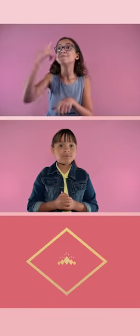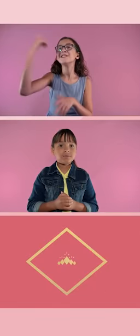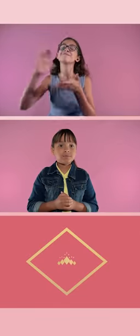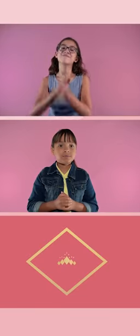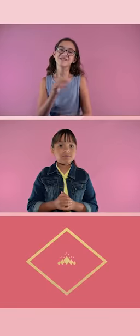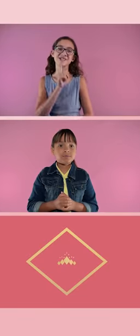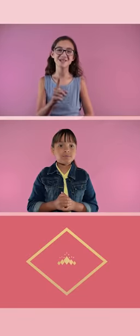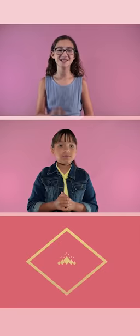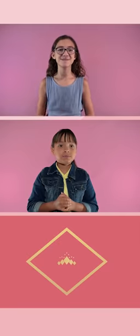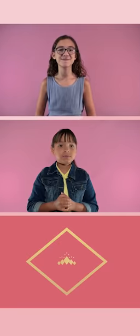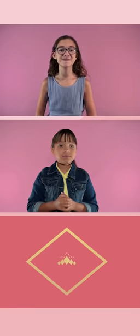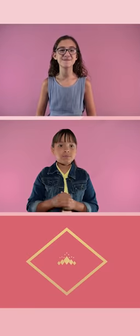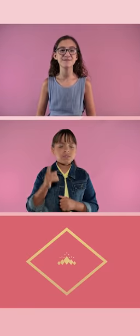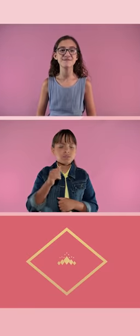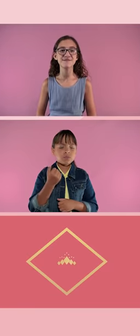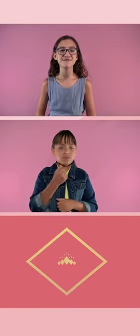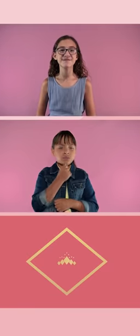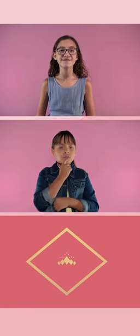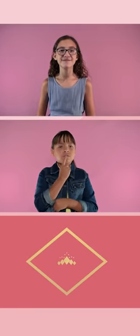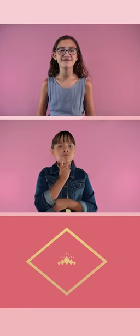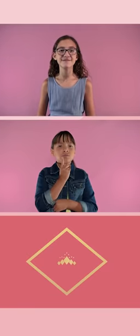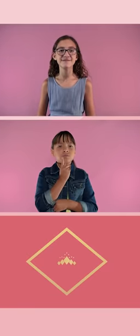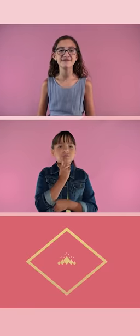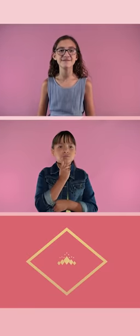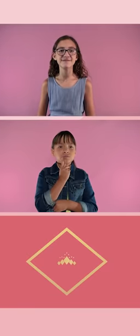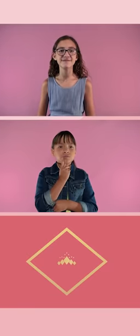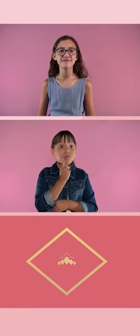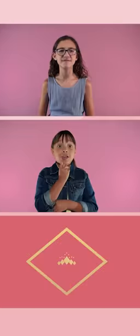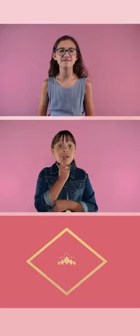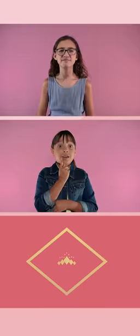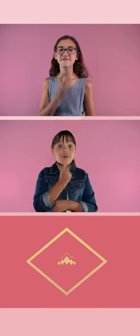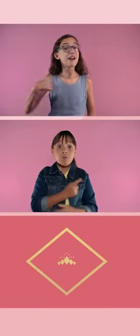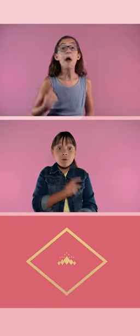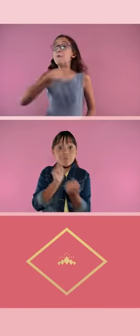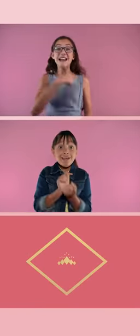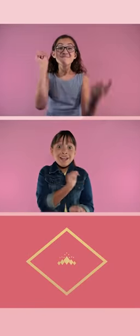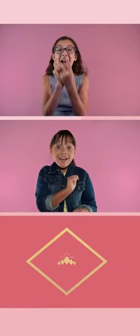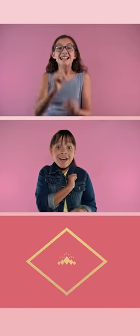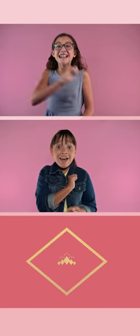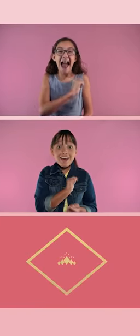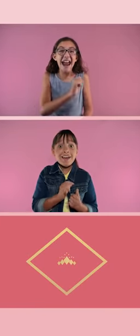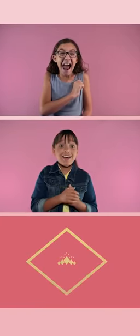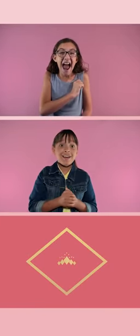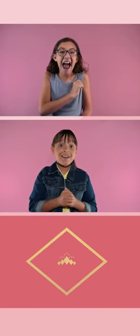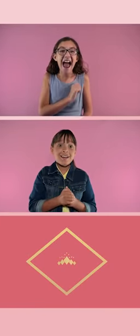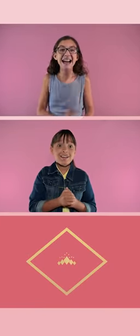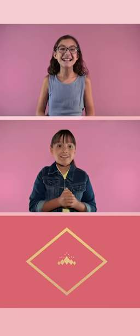to make our dreams come true. And there was something else. We met